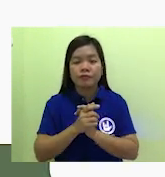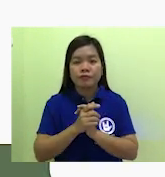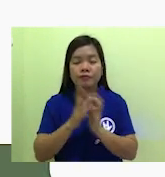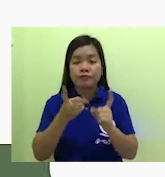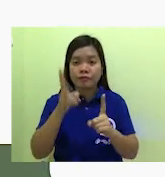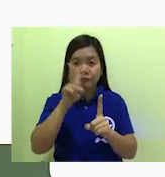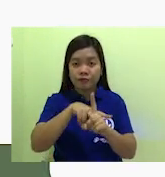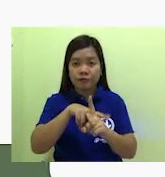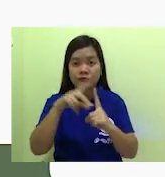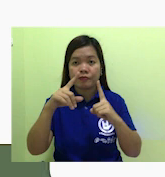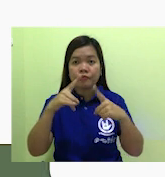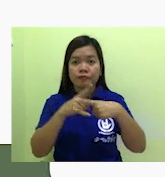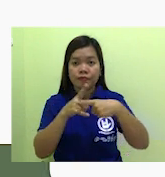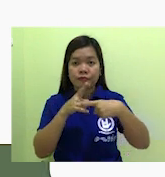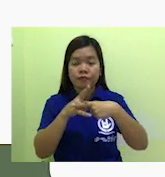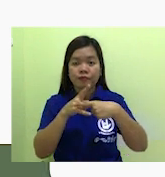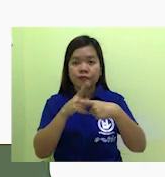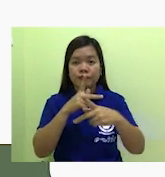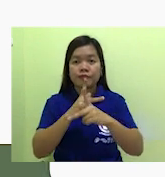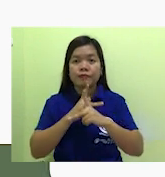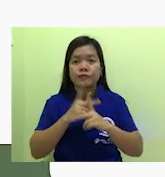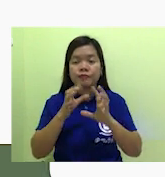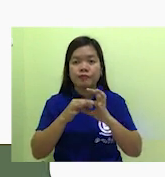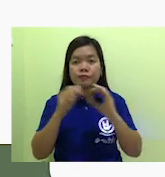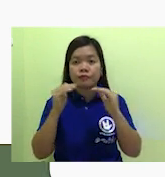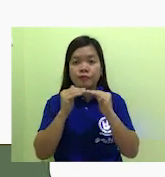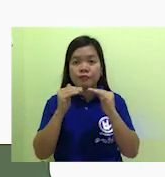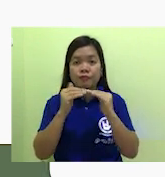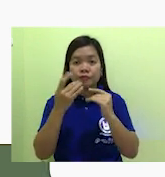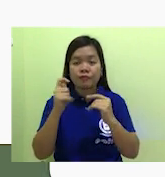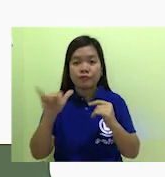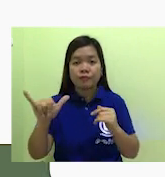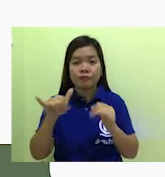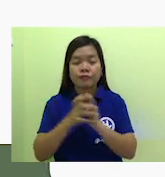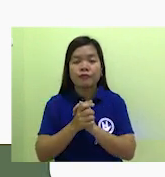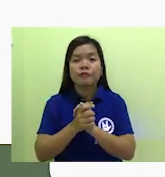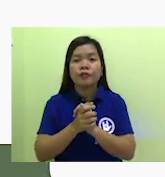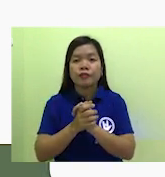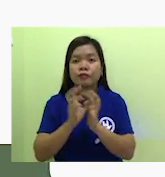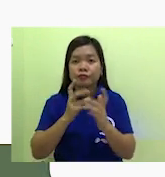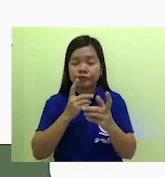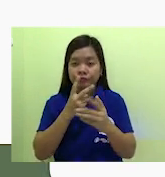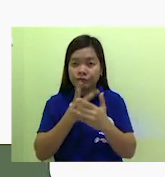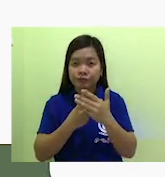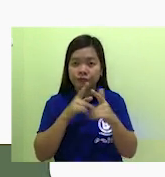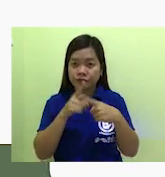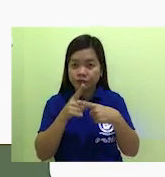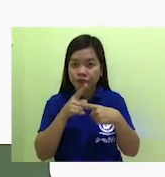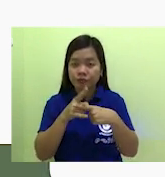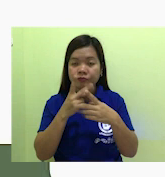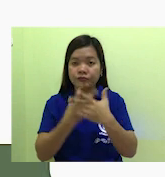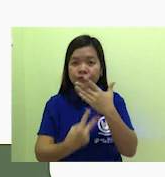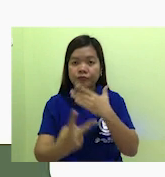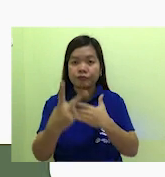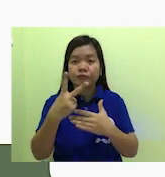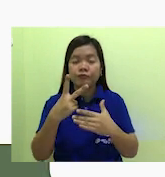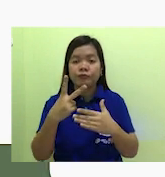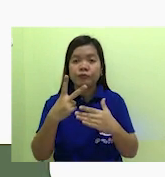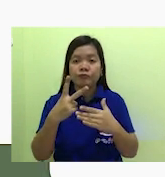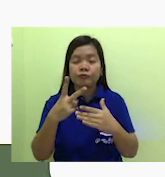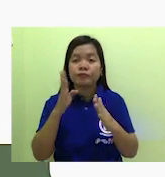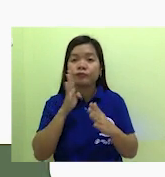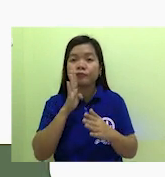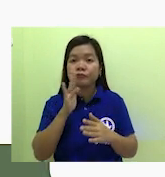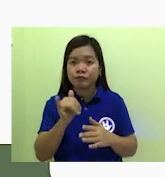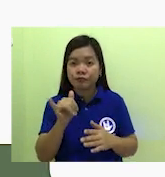Applying the division property of equality, we will divide both sides of the equation by